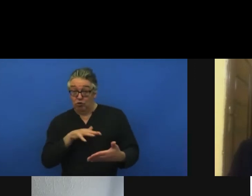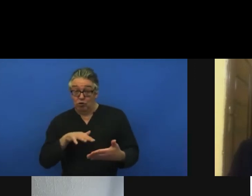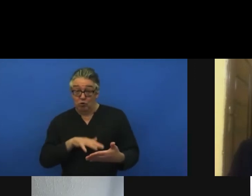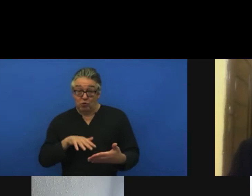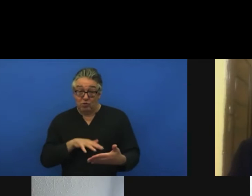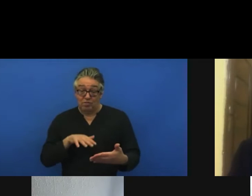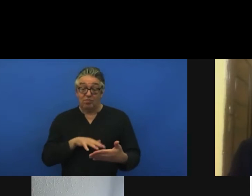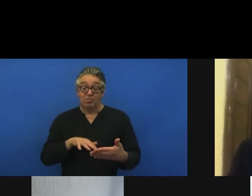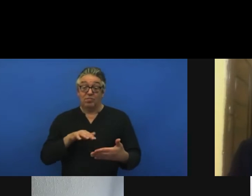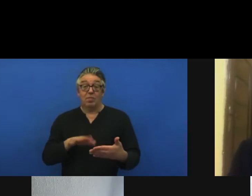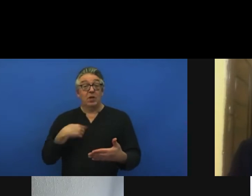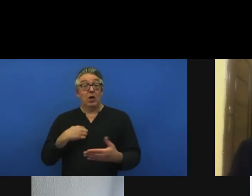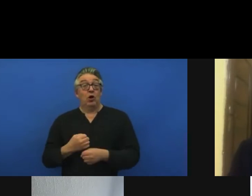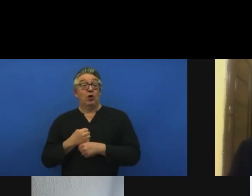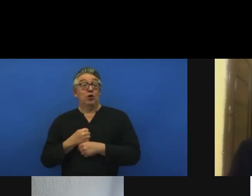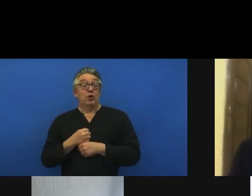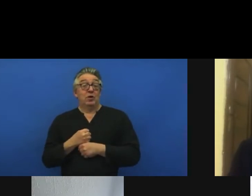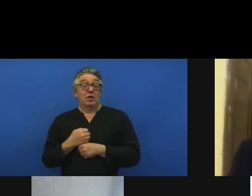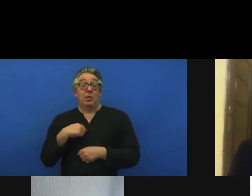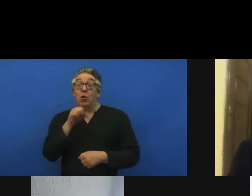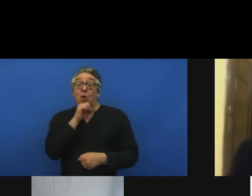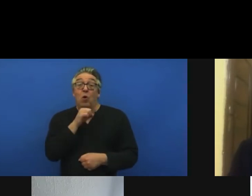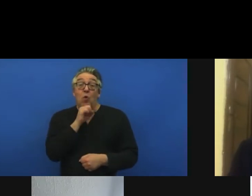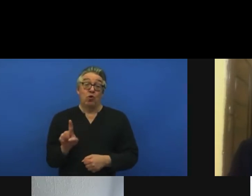with Disability. I'm 15.